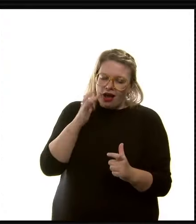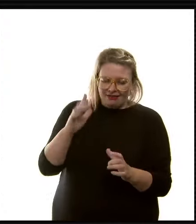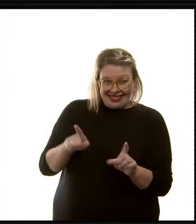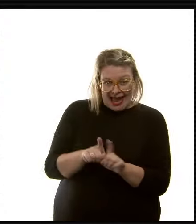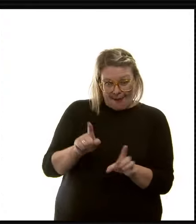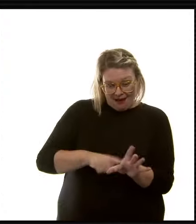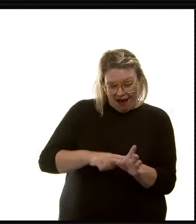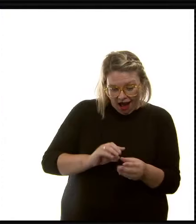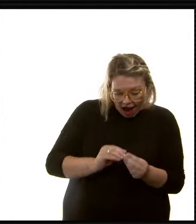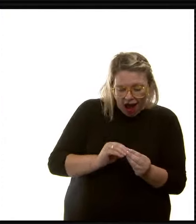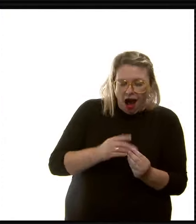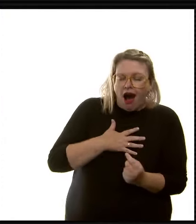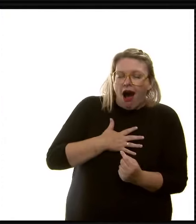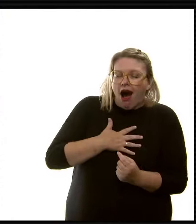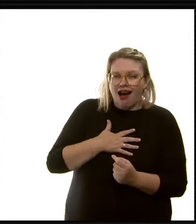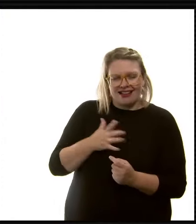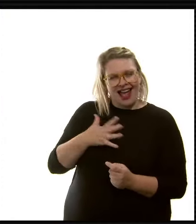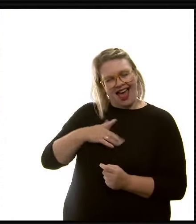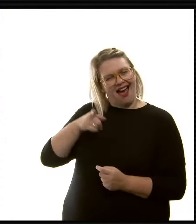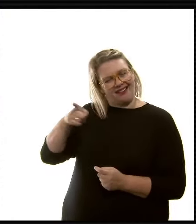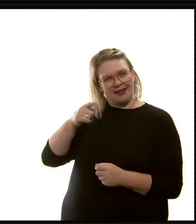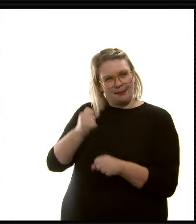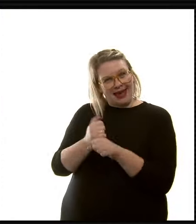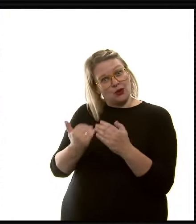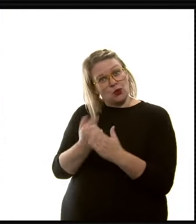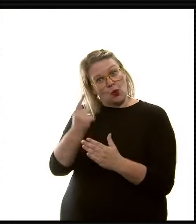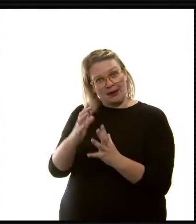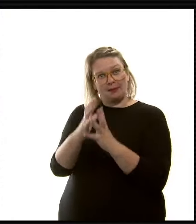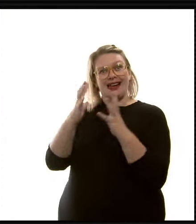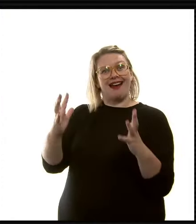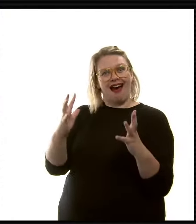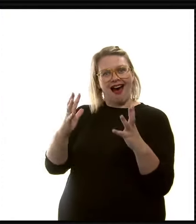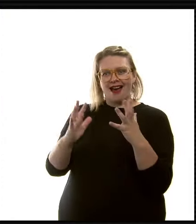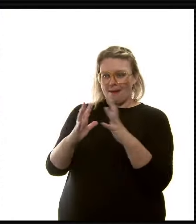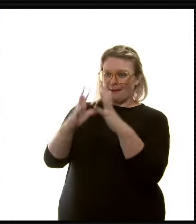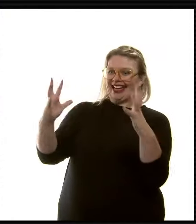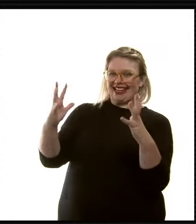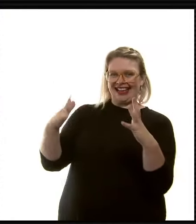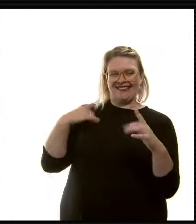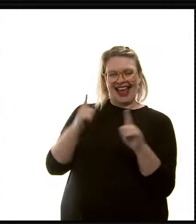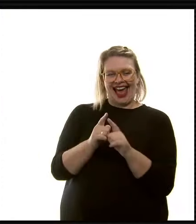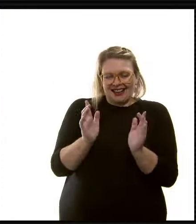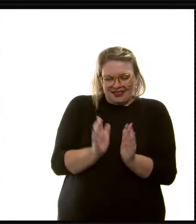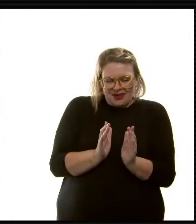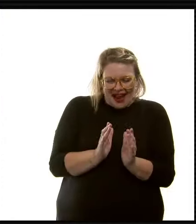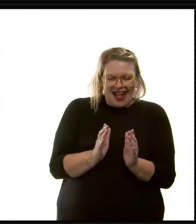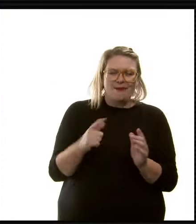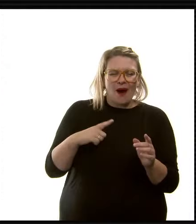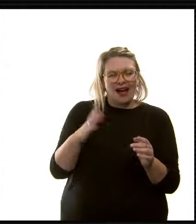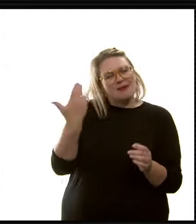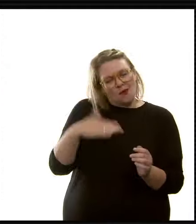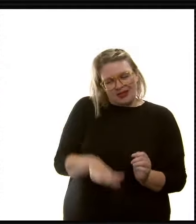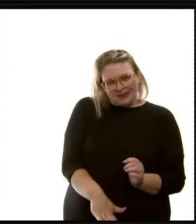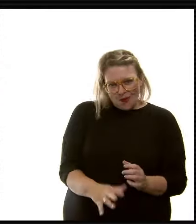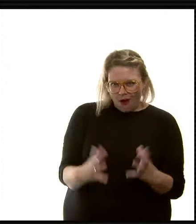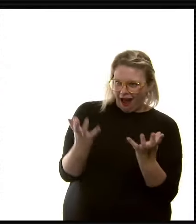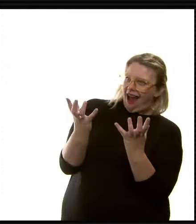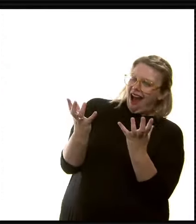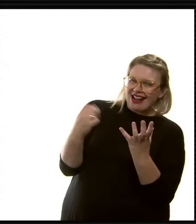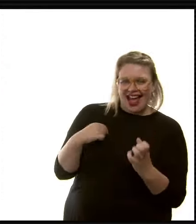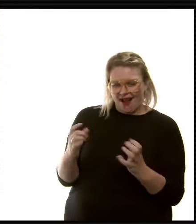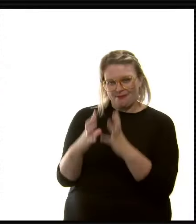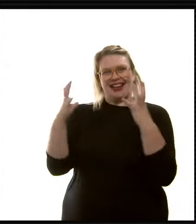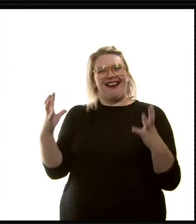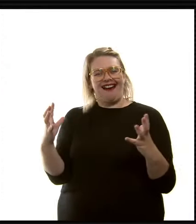and I love that Michael made the new set bigger so adults would feel like a kid again when they hold it in their larger hands. And guess what? Michael